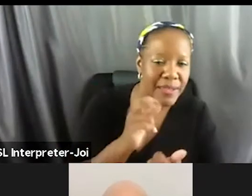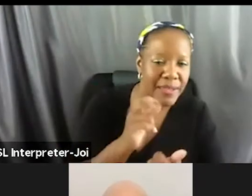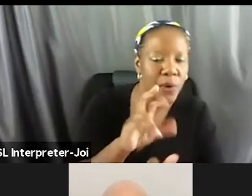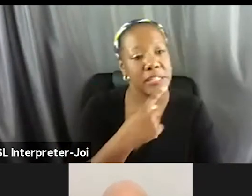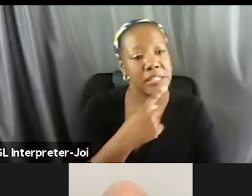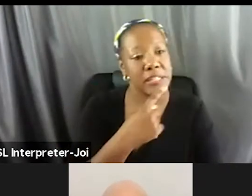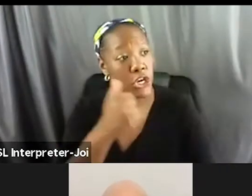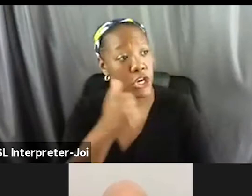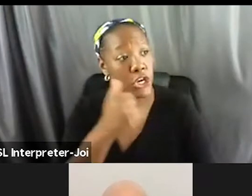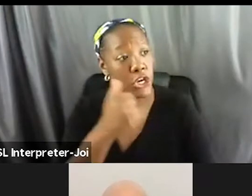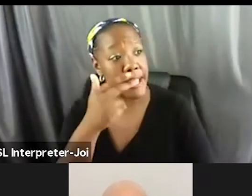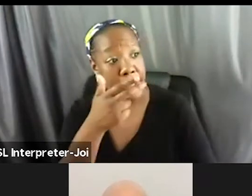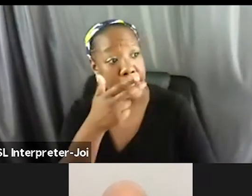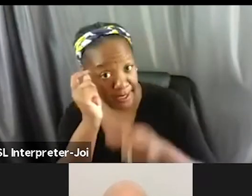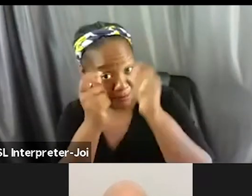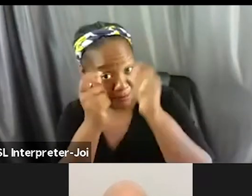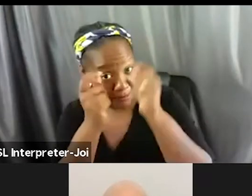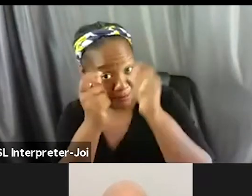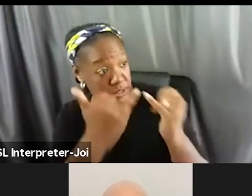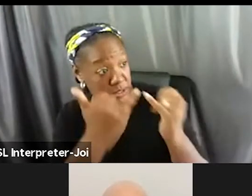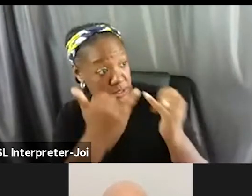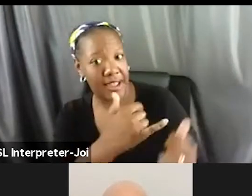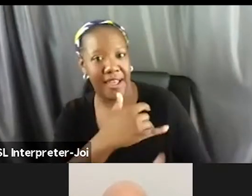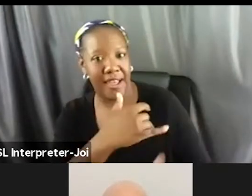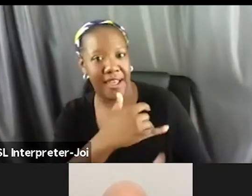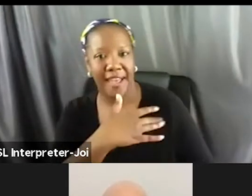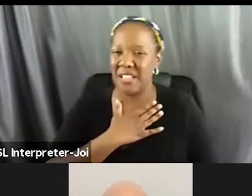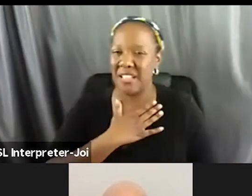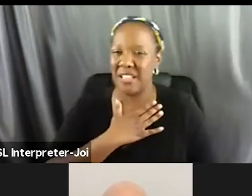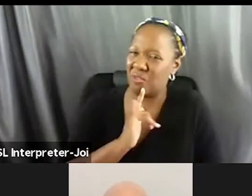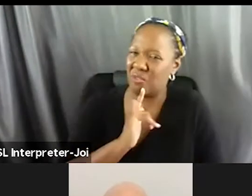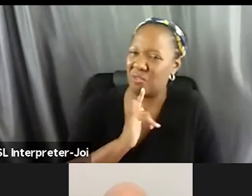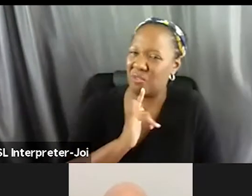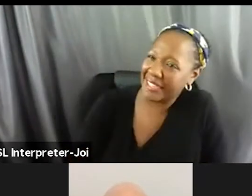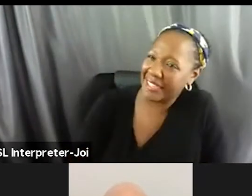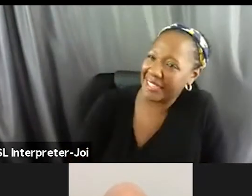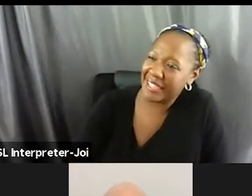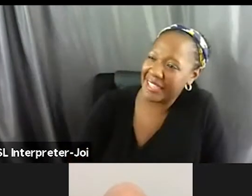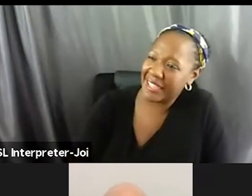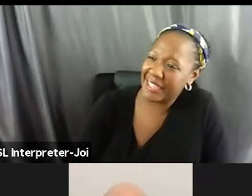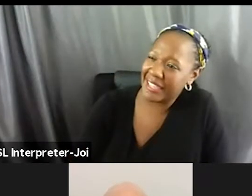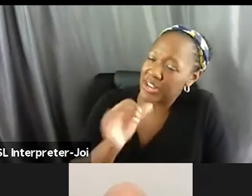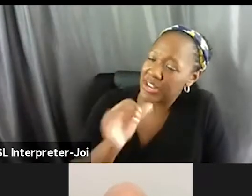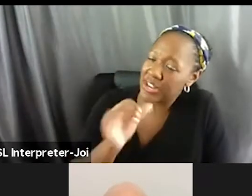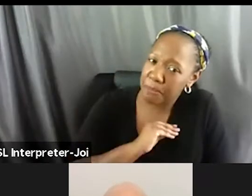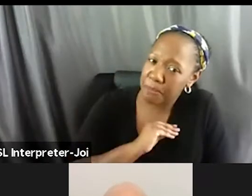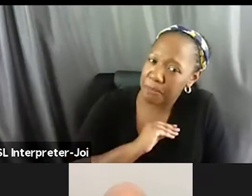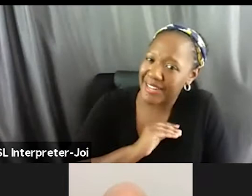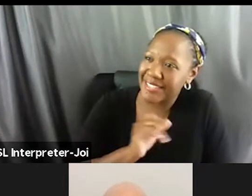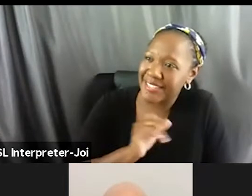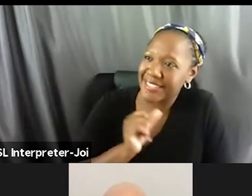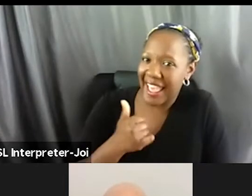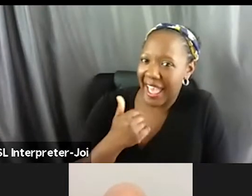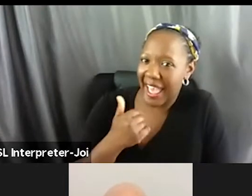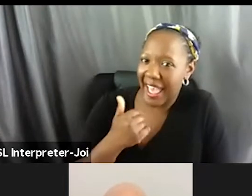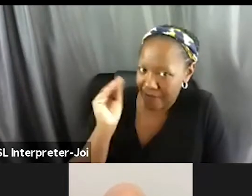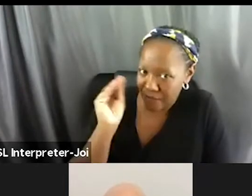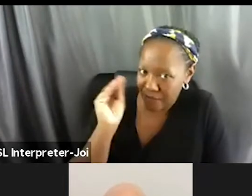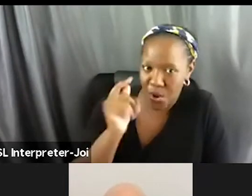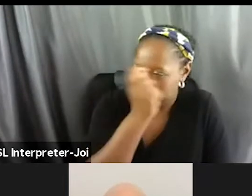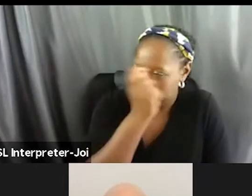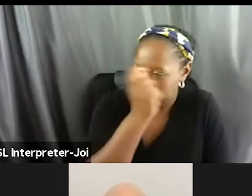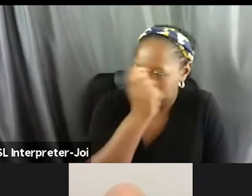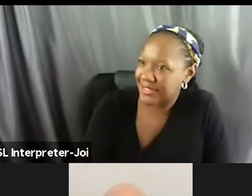today? I kind of get like, really? Like, you're not going to embrace the fact that I have thin eyebrows and I don't have them. So I